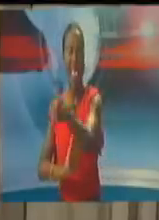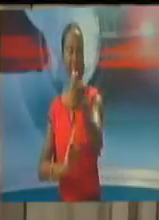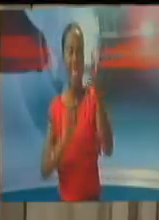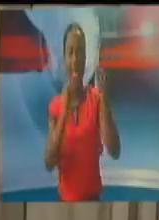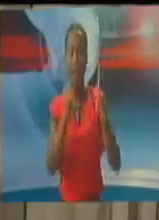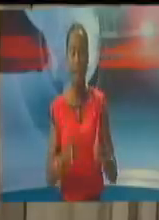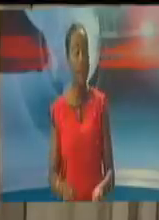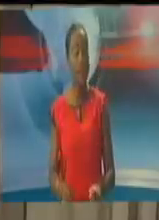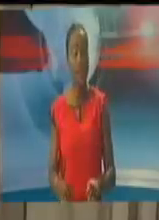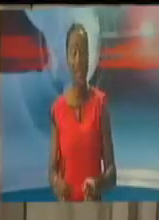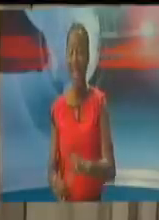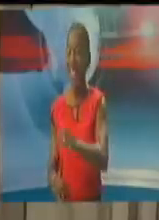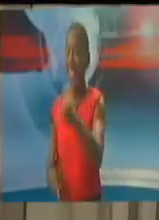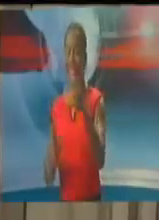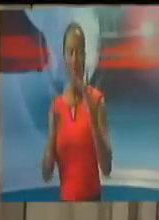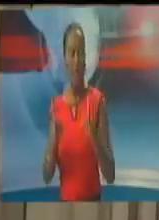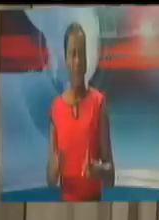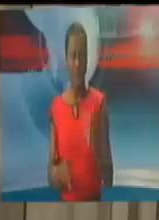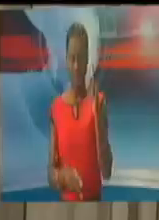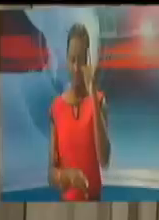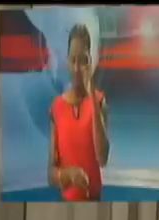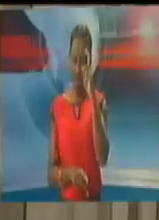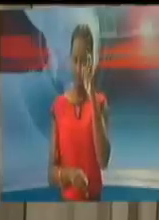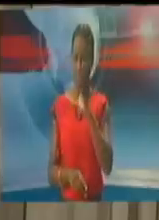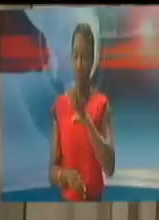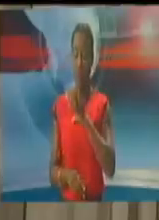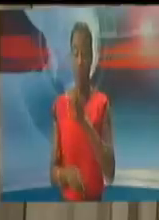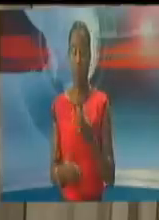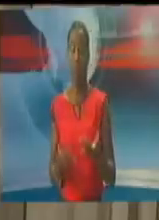any reasonable suspicion, whether